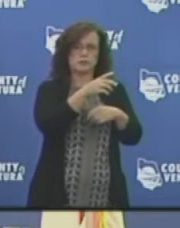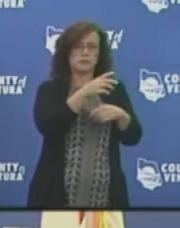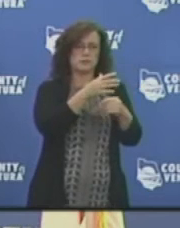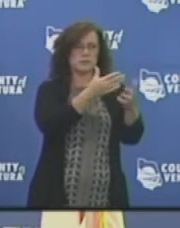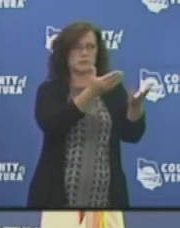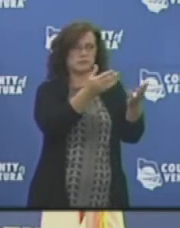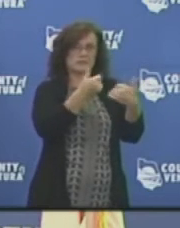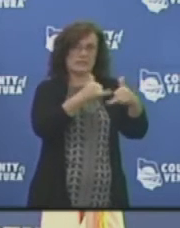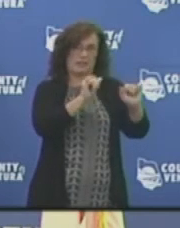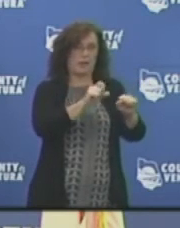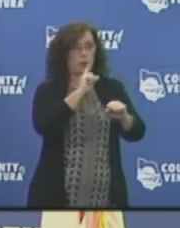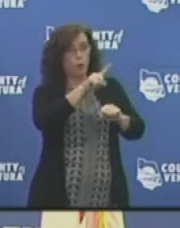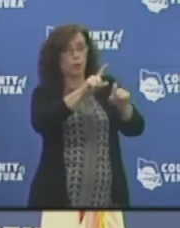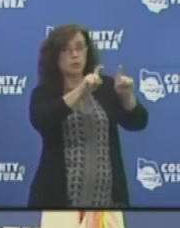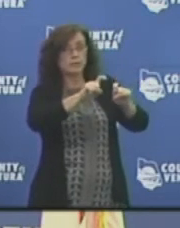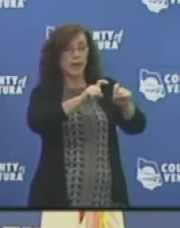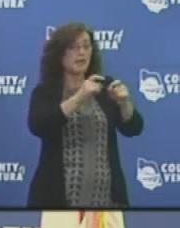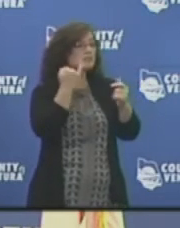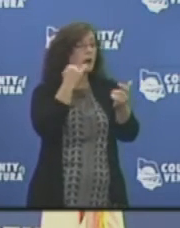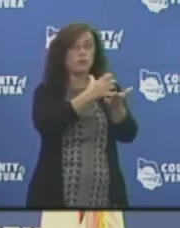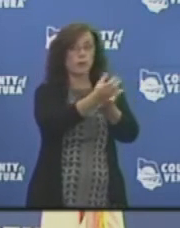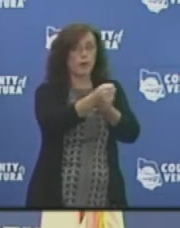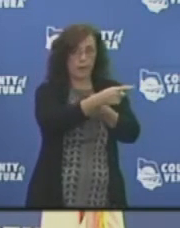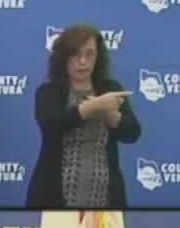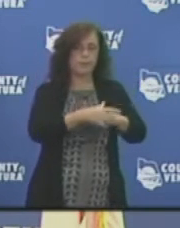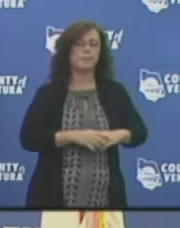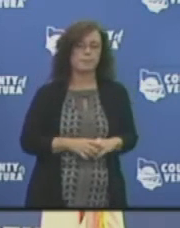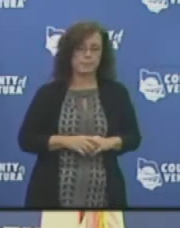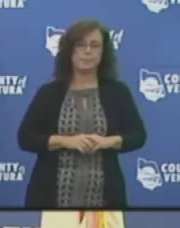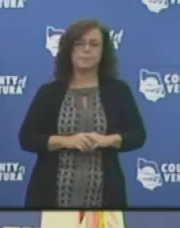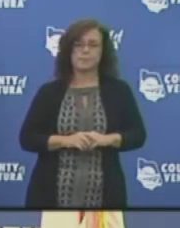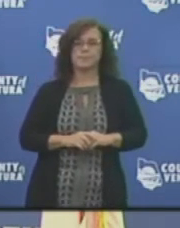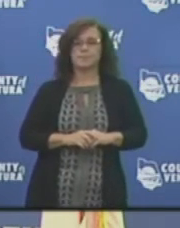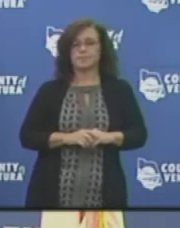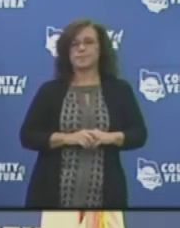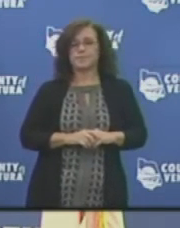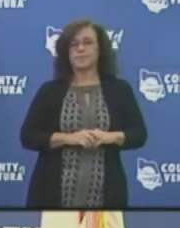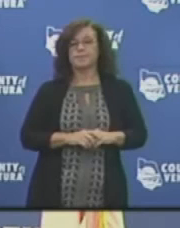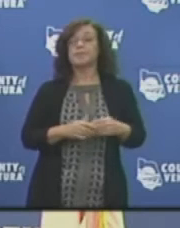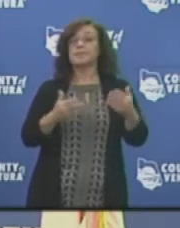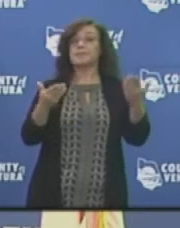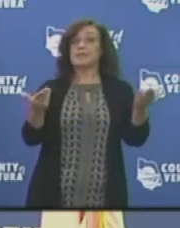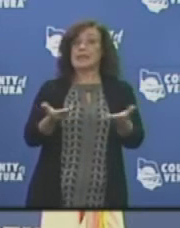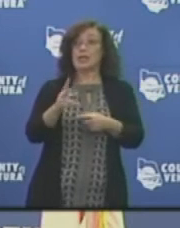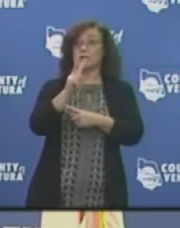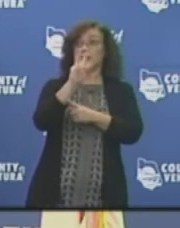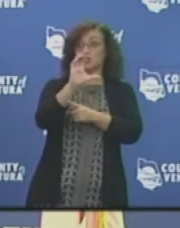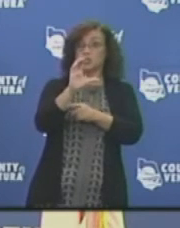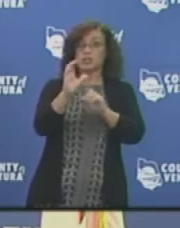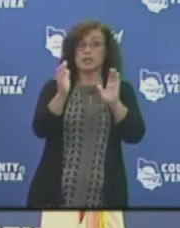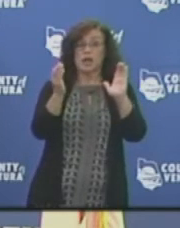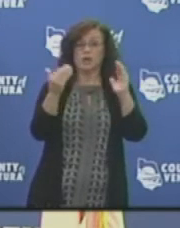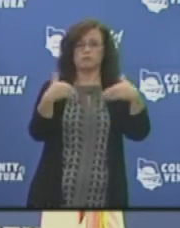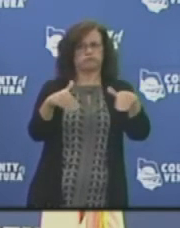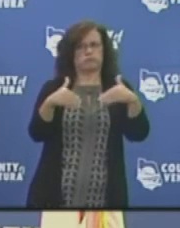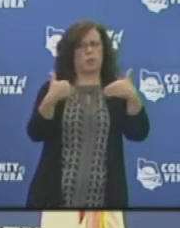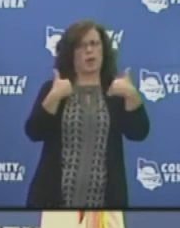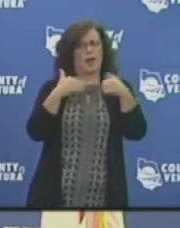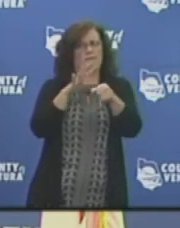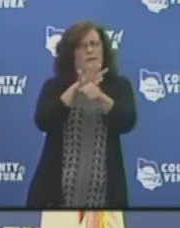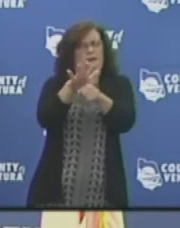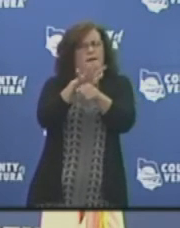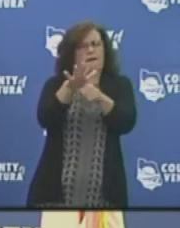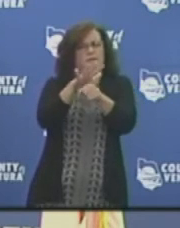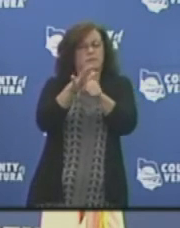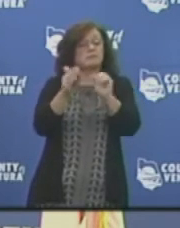it's tough, but at the same time, we want you to know we have more capacity in our county in Ventura here than most counties. And in many counties, the waits